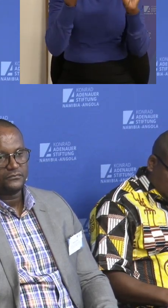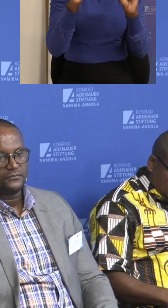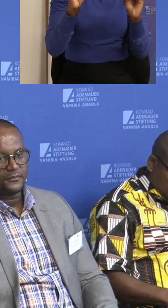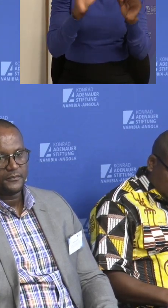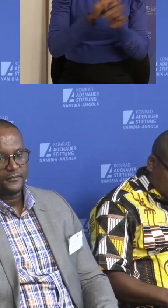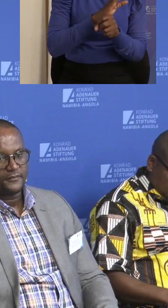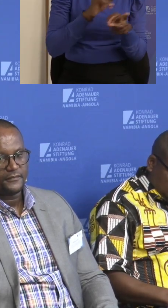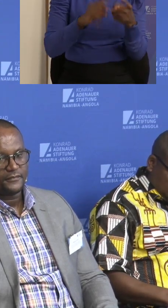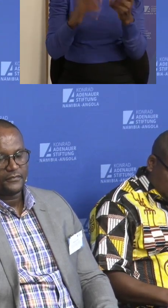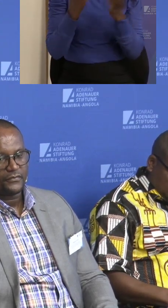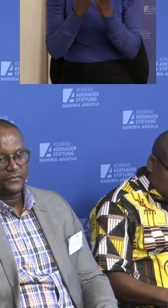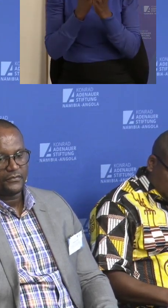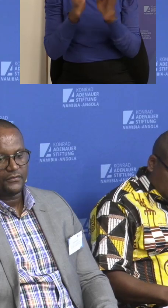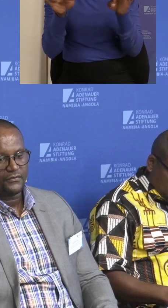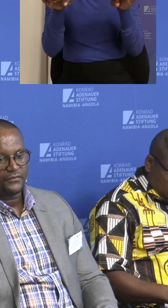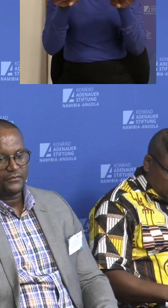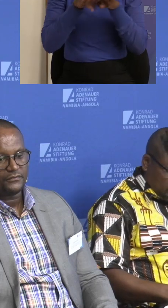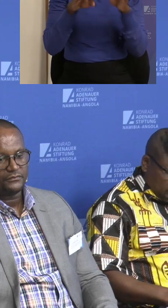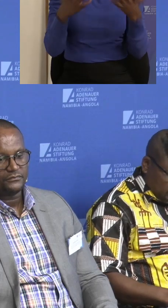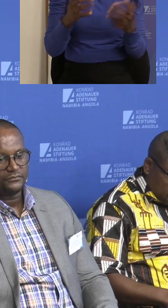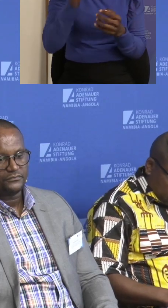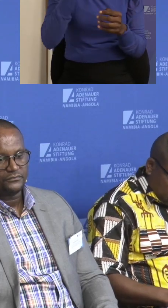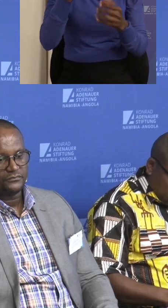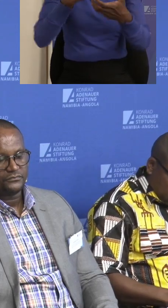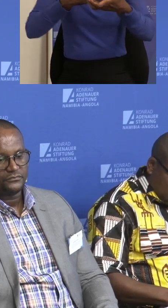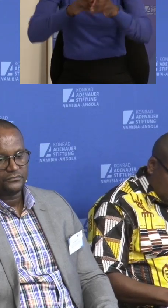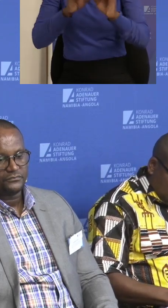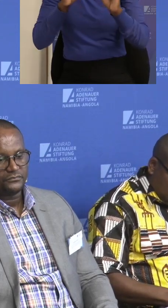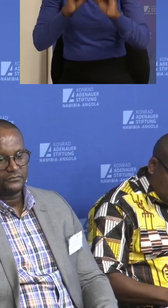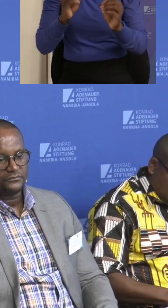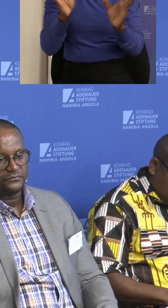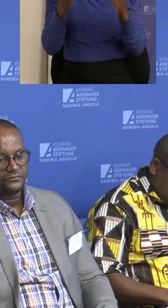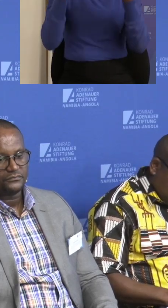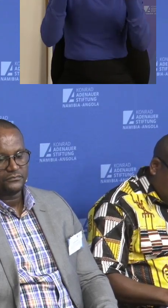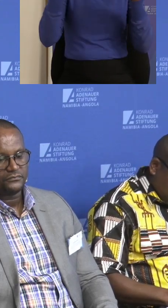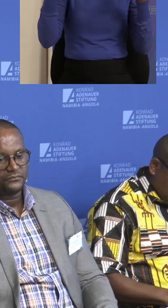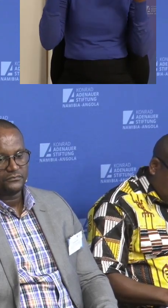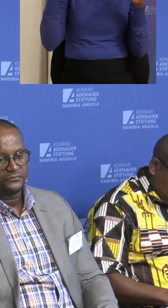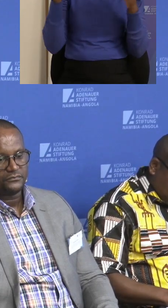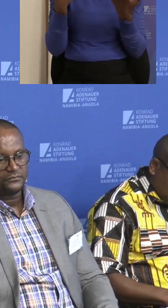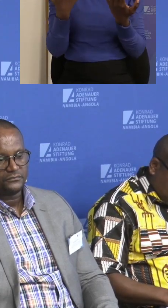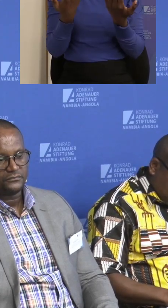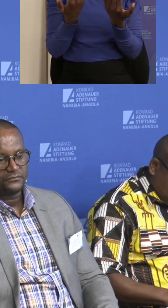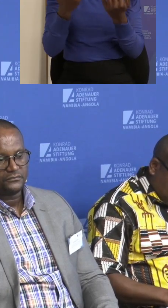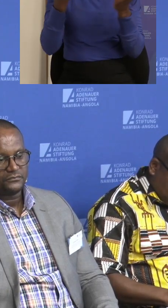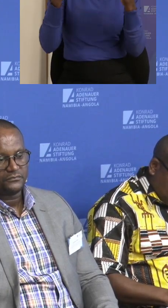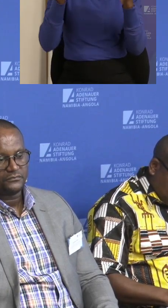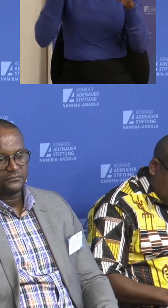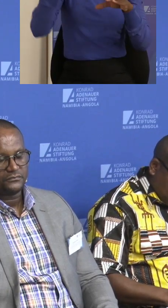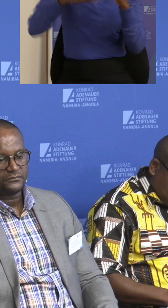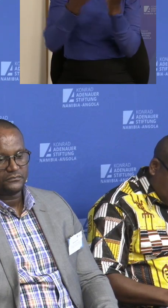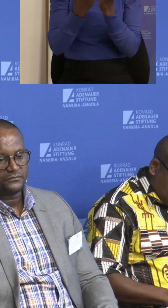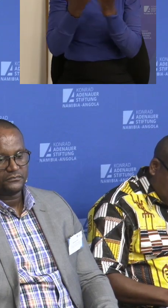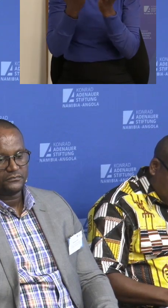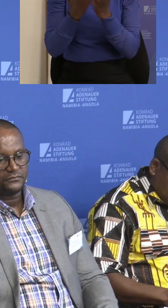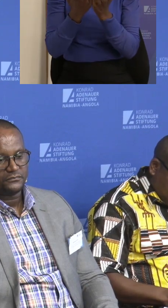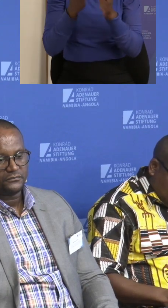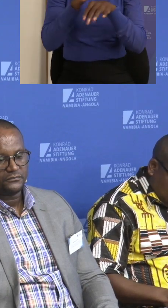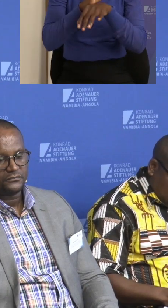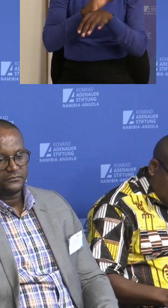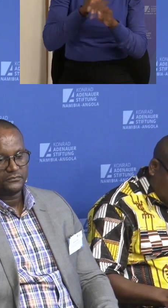employed. Teachers are not qualified. The classrooms and facilities are in a